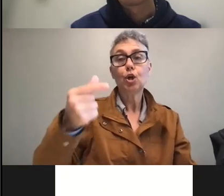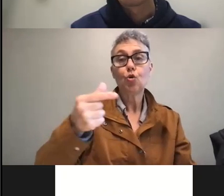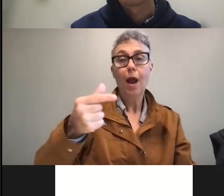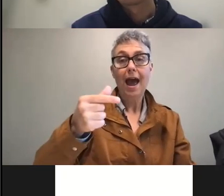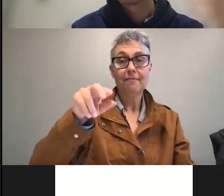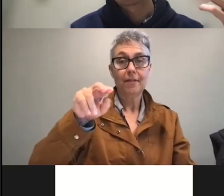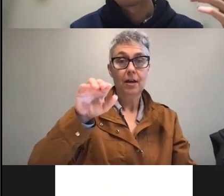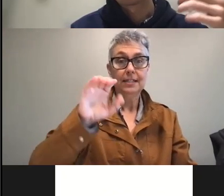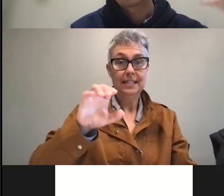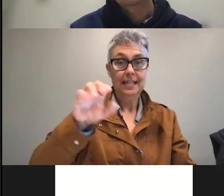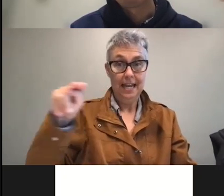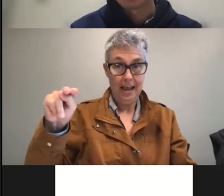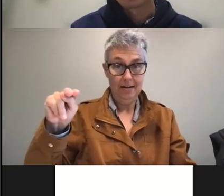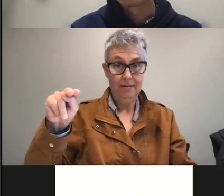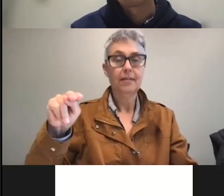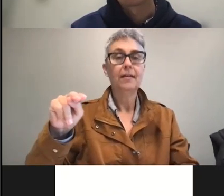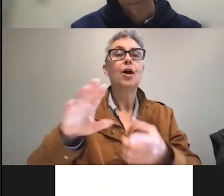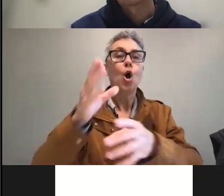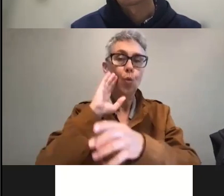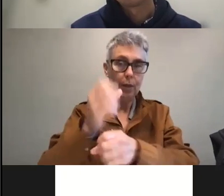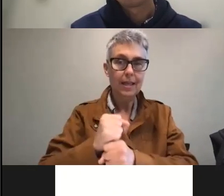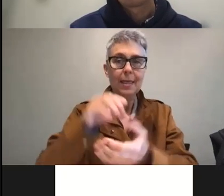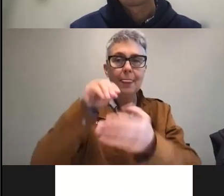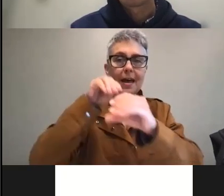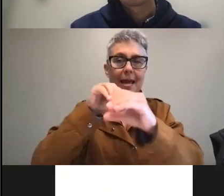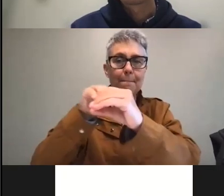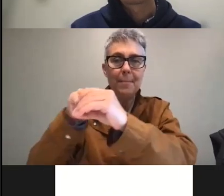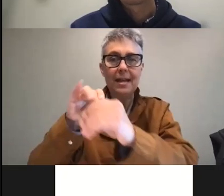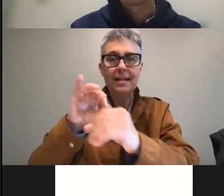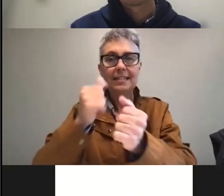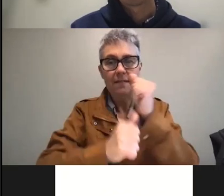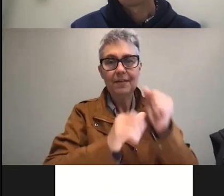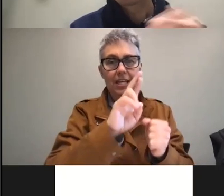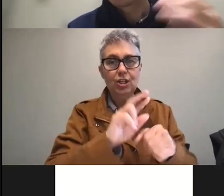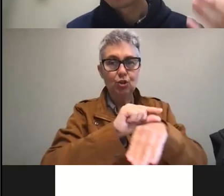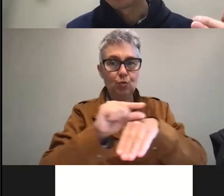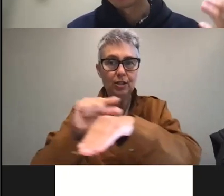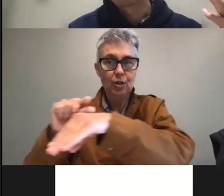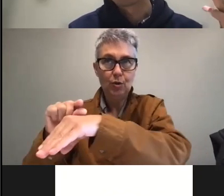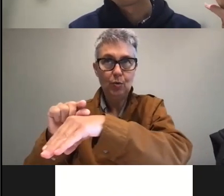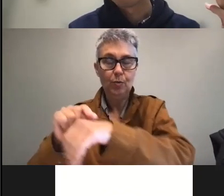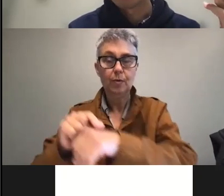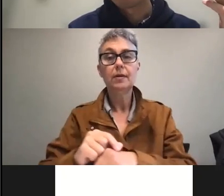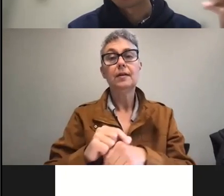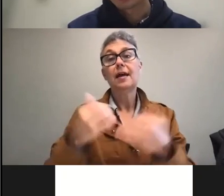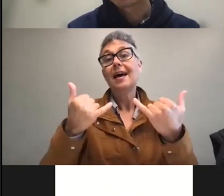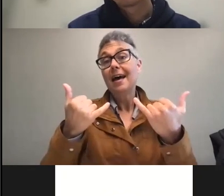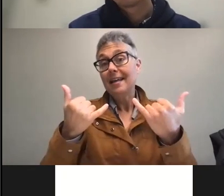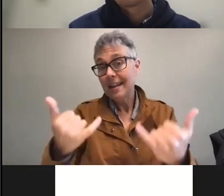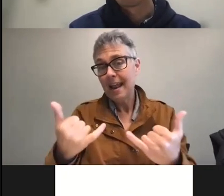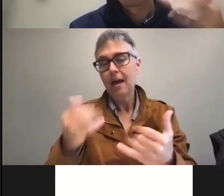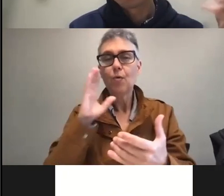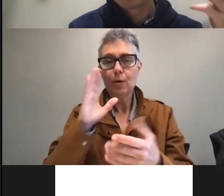get the embeddings of each residue. And we also need to